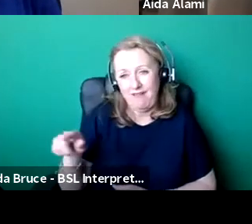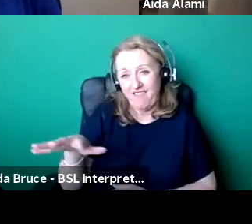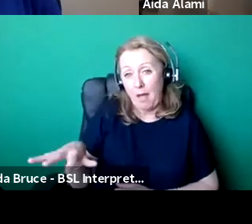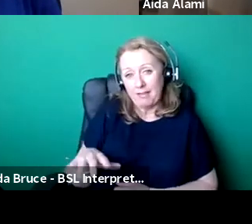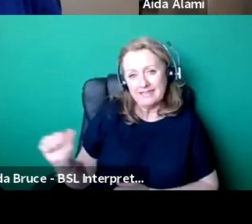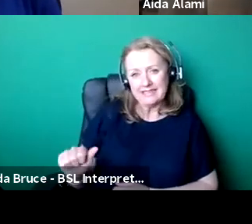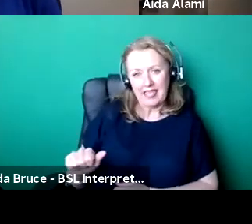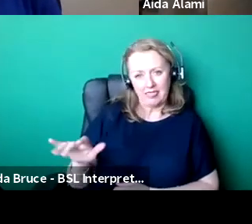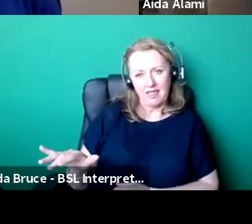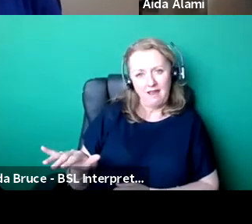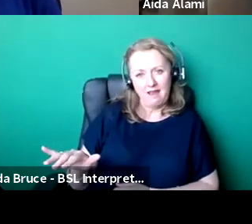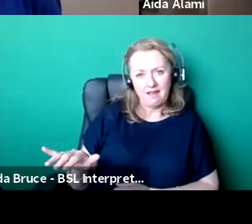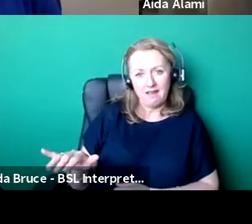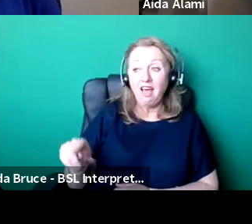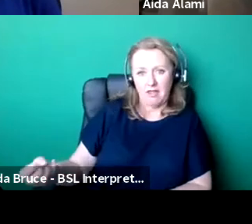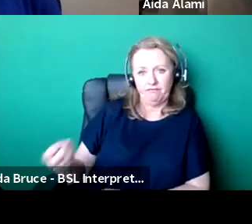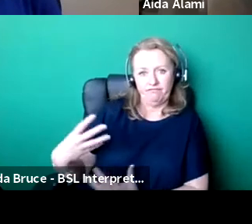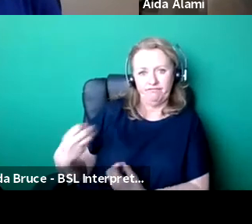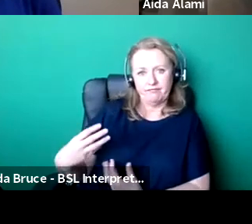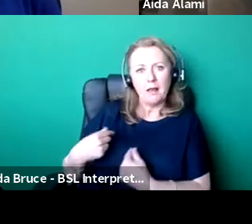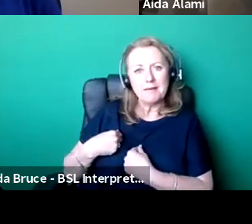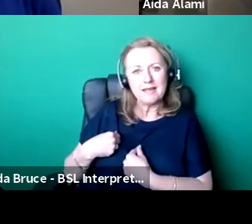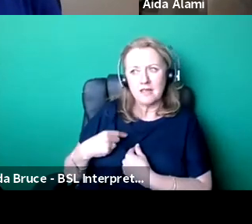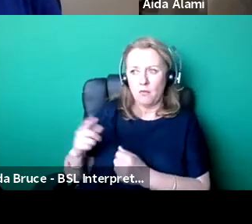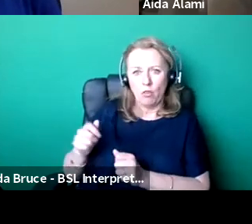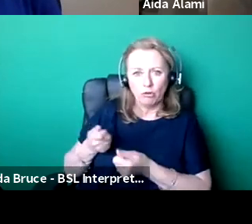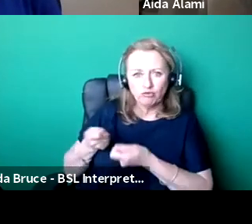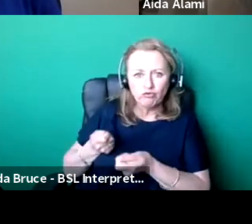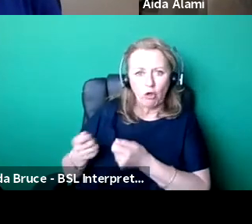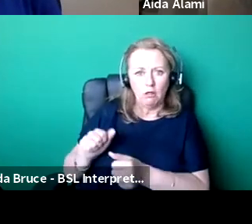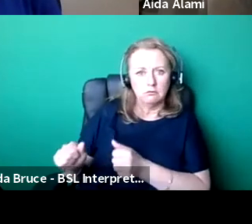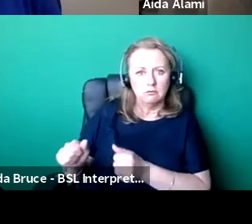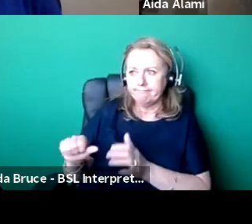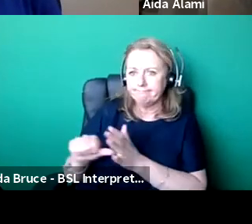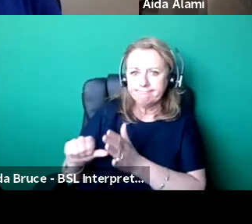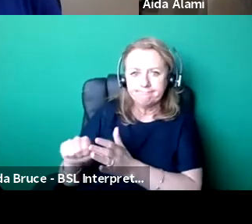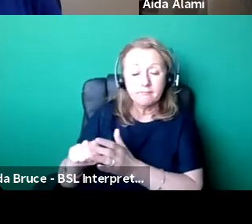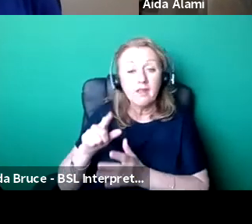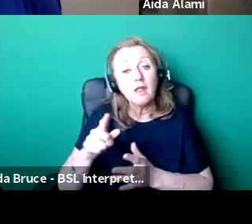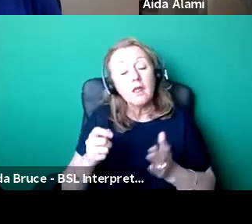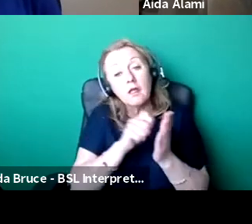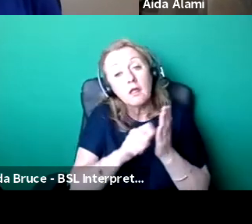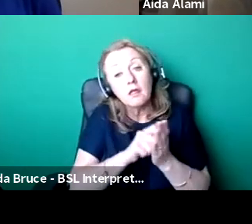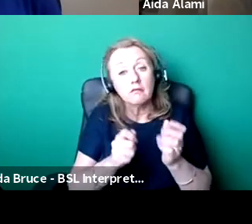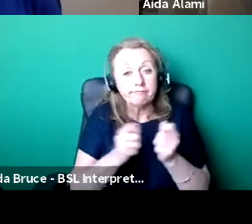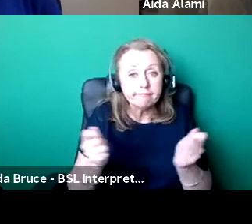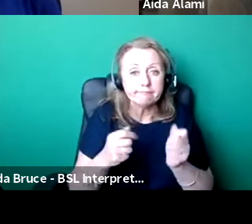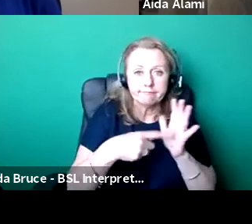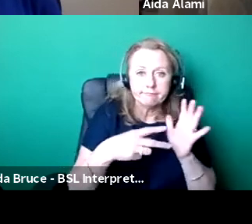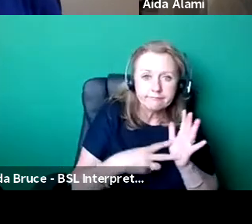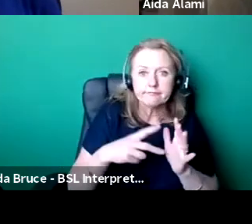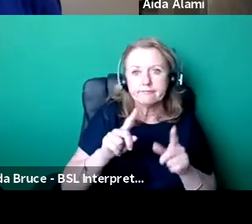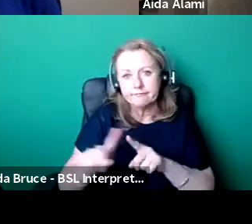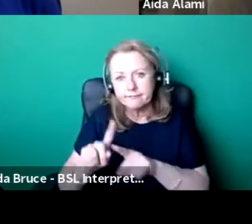keep me informed of everyday struggles. For the media, the only thing they care about is, you know, the number of the new